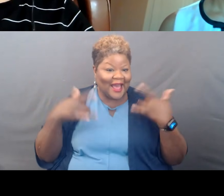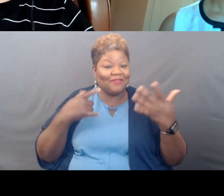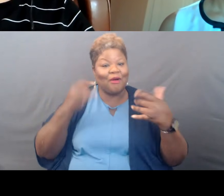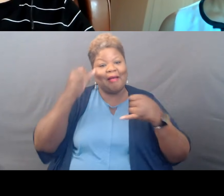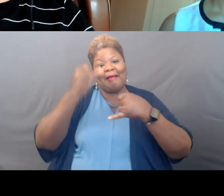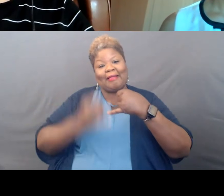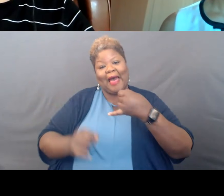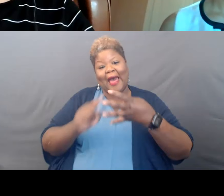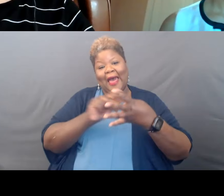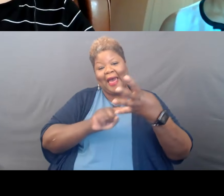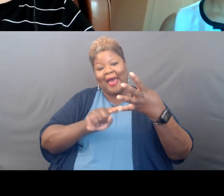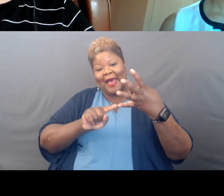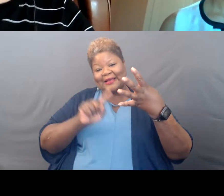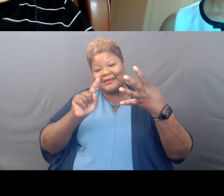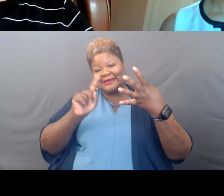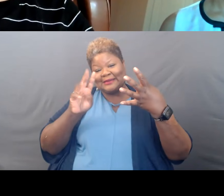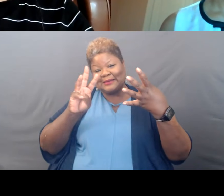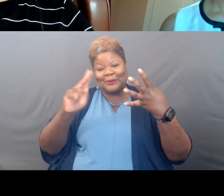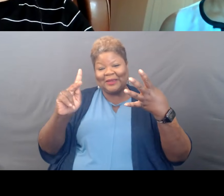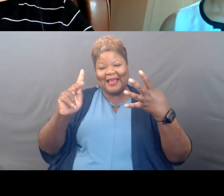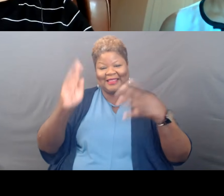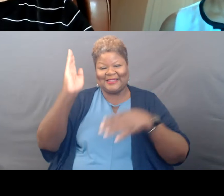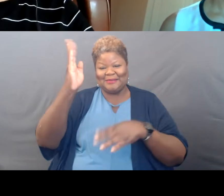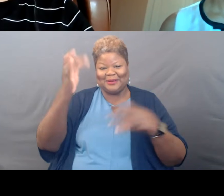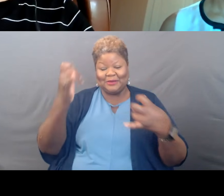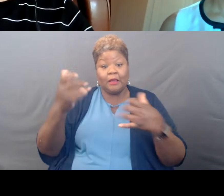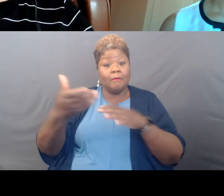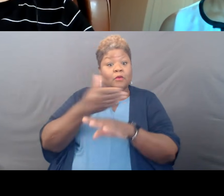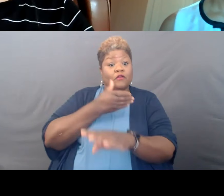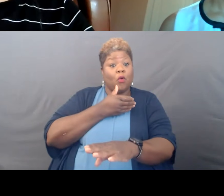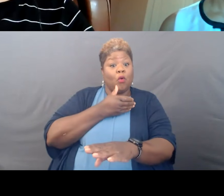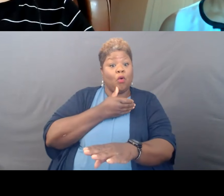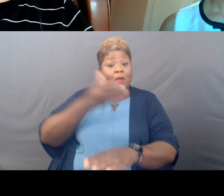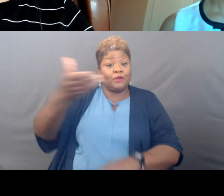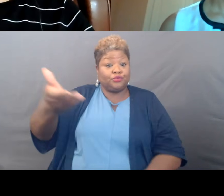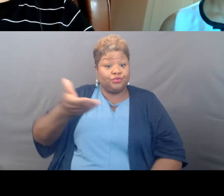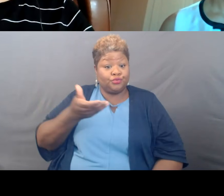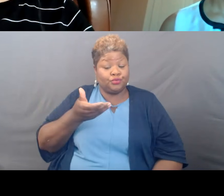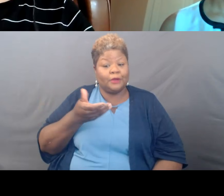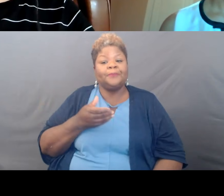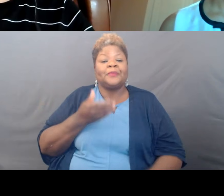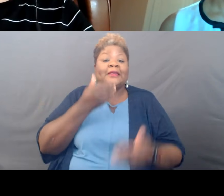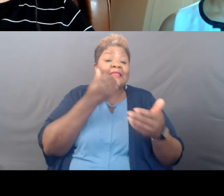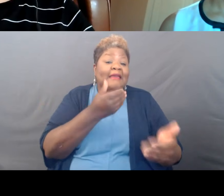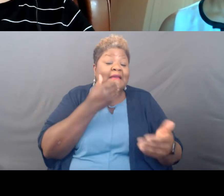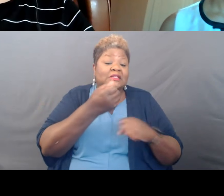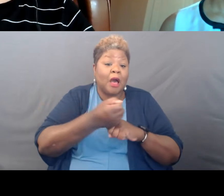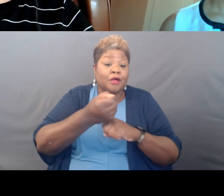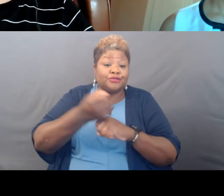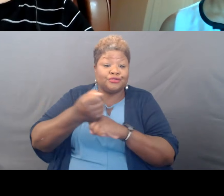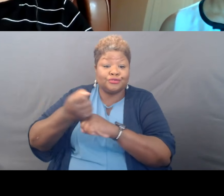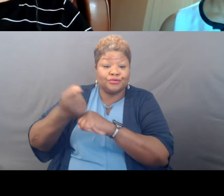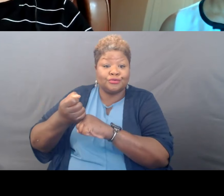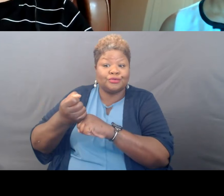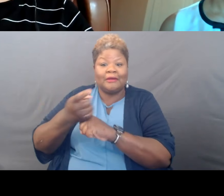week and also for our speaker today. Before we get to our speaker, I'm going to thank our sponsors that have